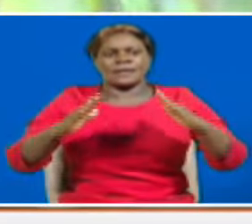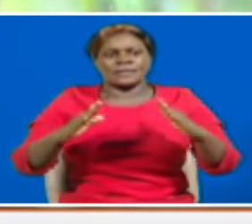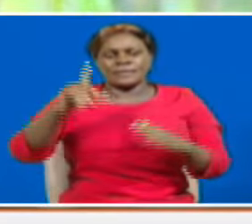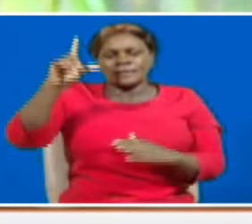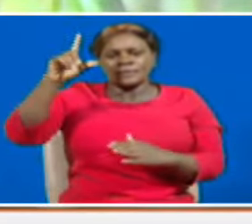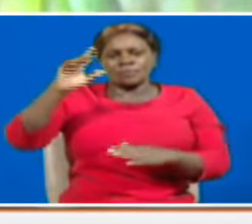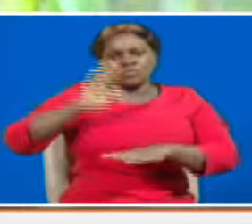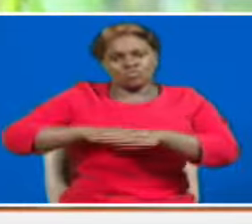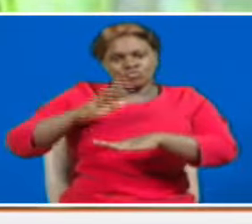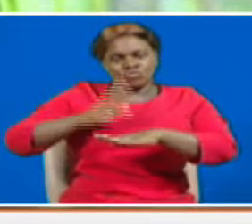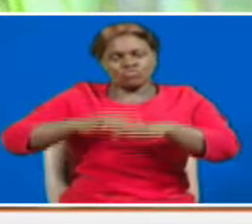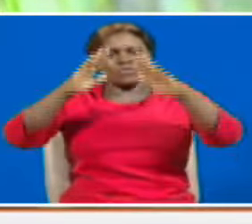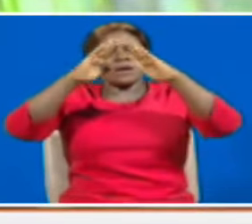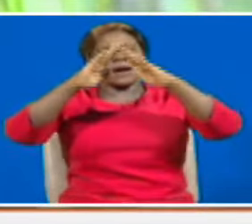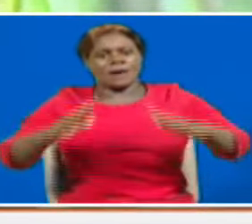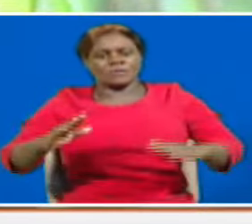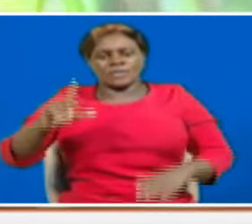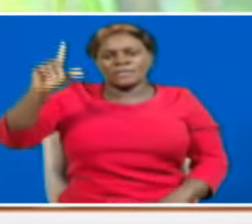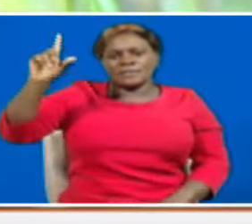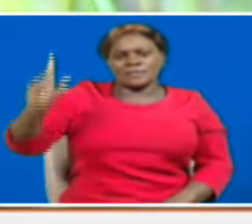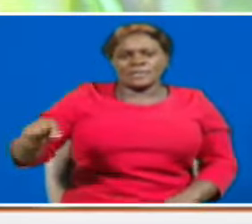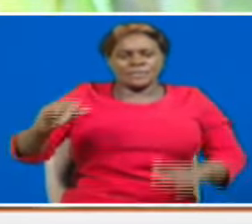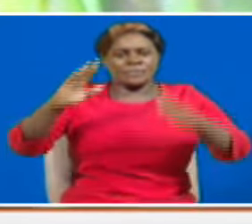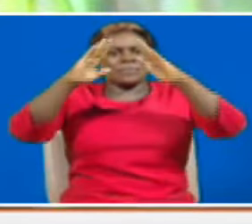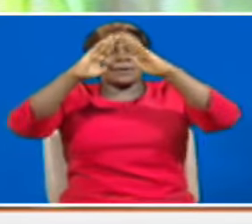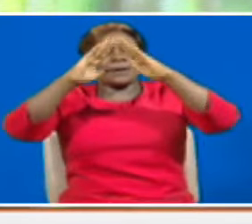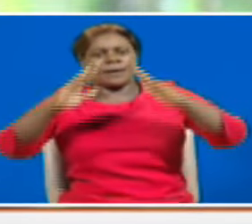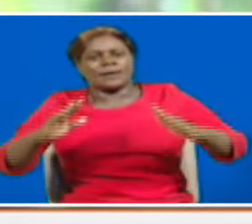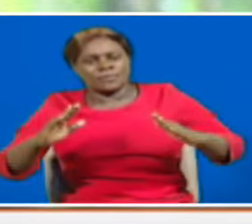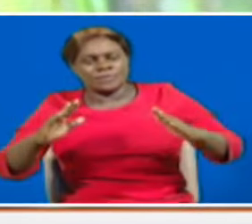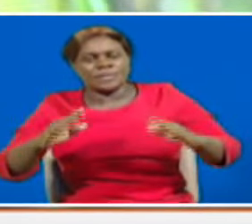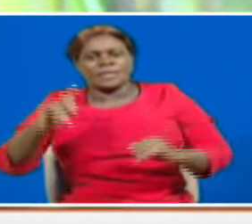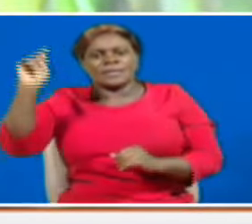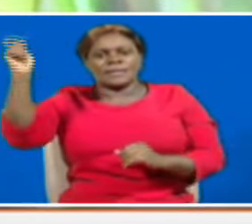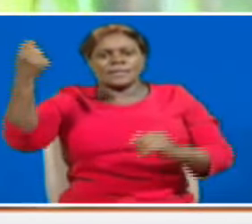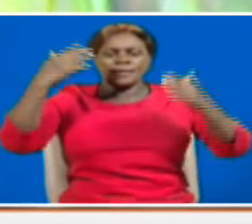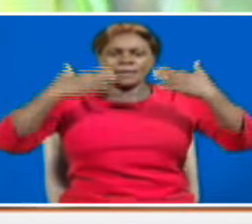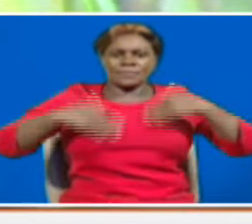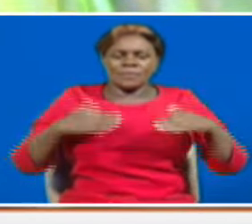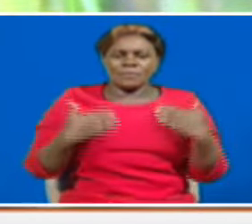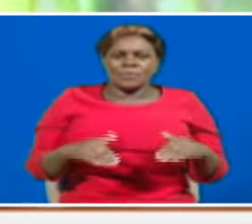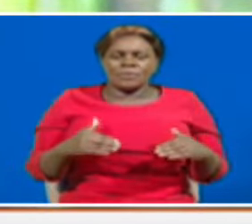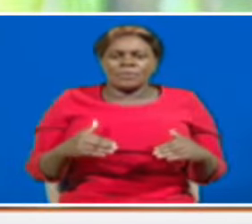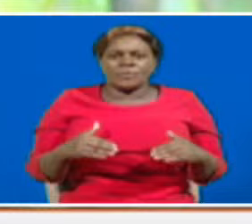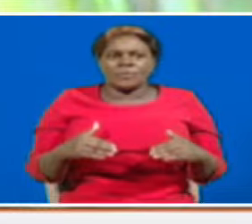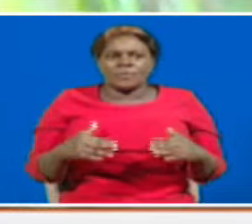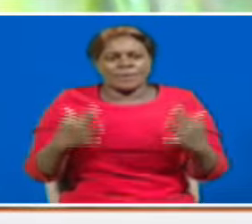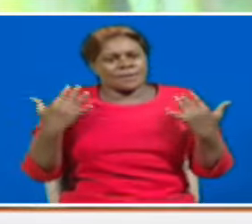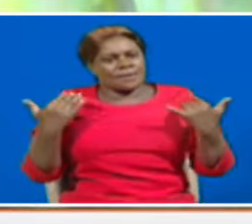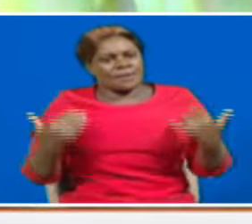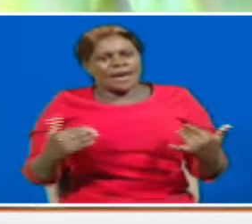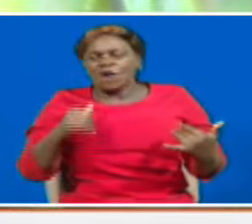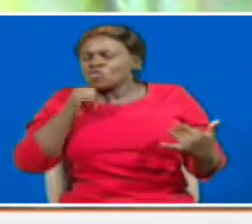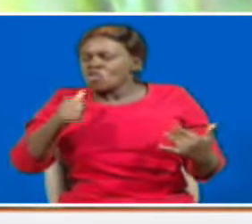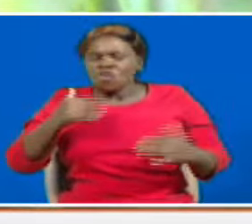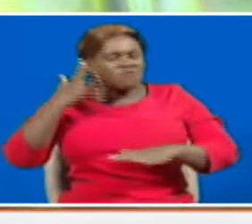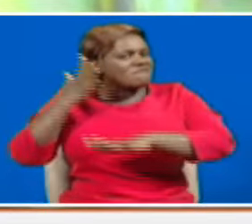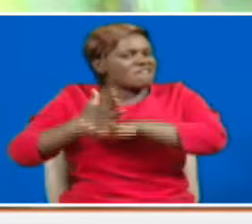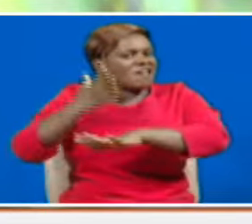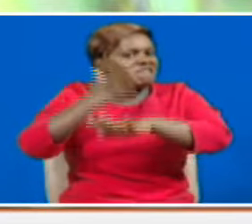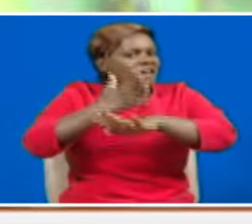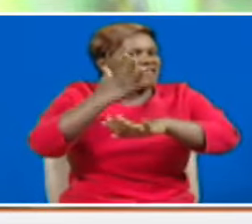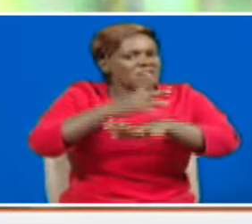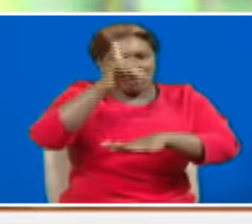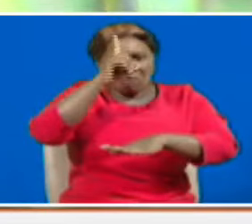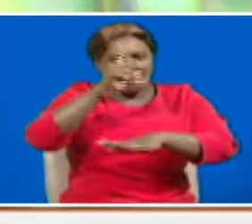decent housing, affordable housing to the Kenyan people is now not fiction, but